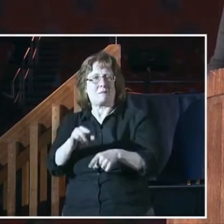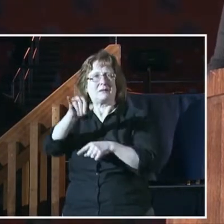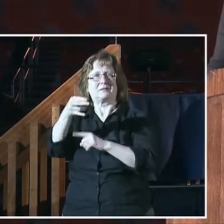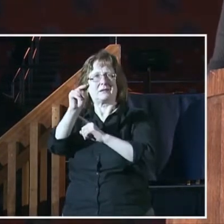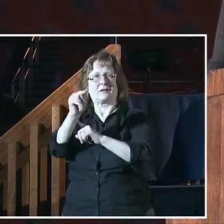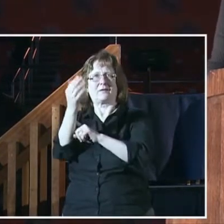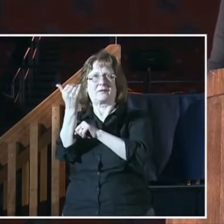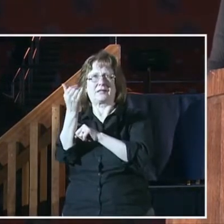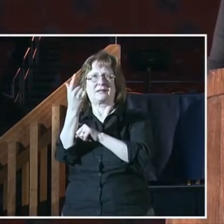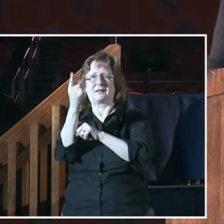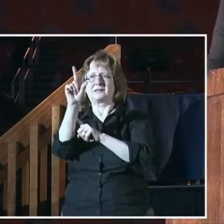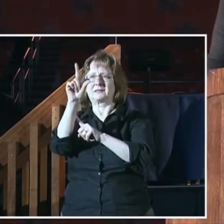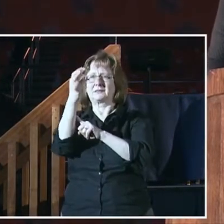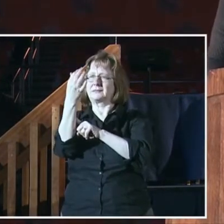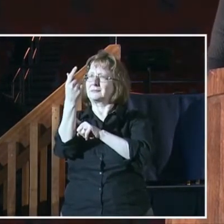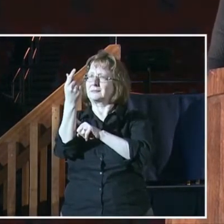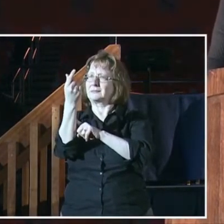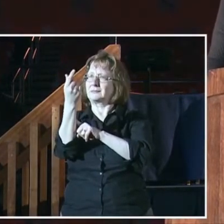15,